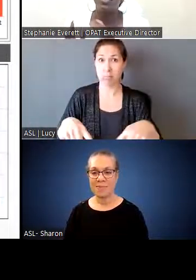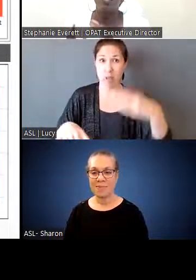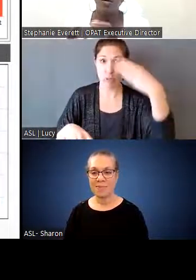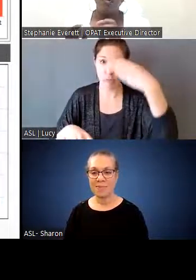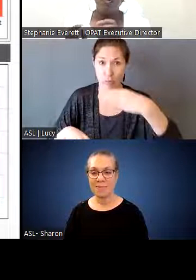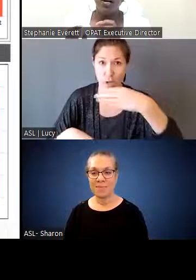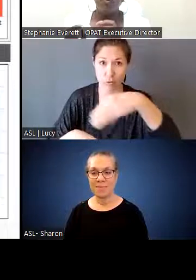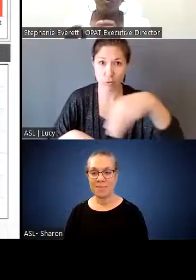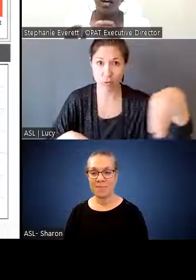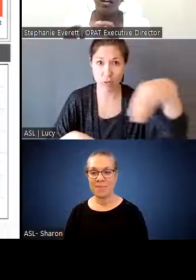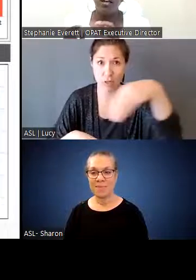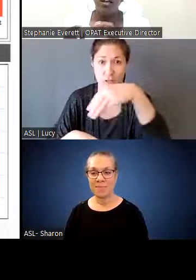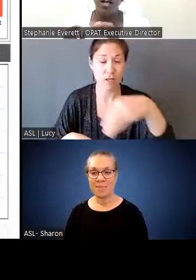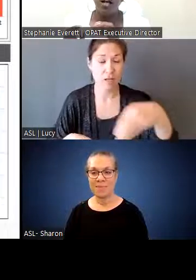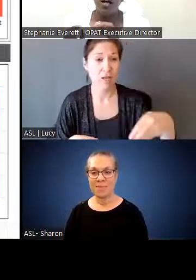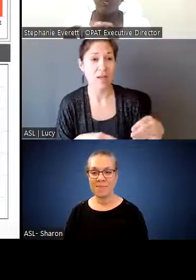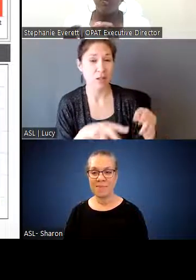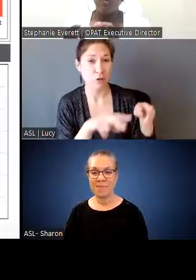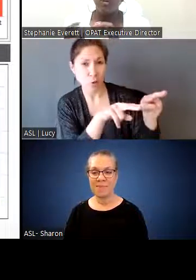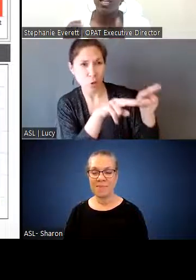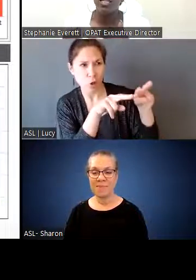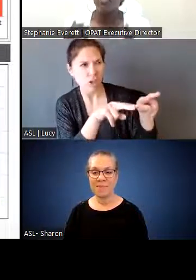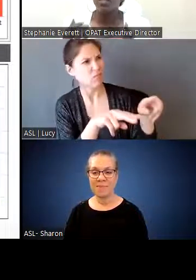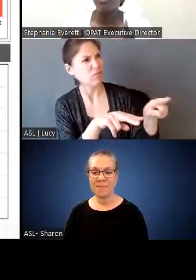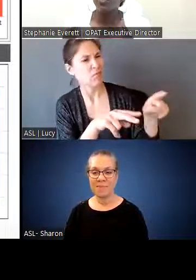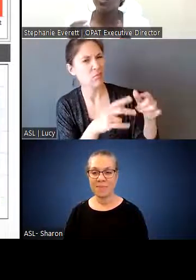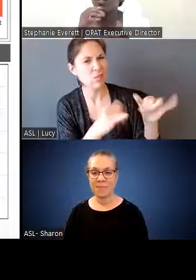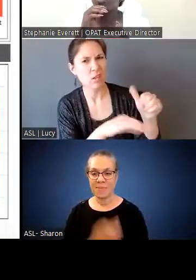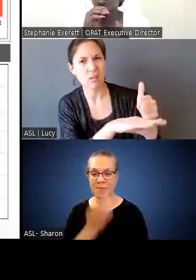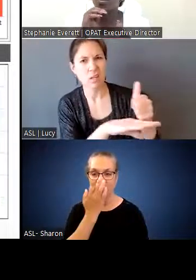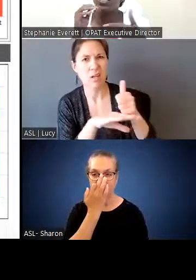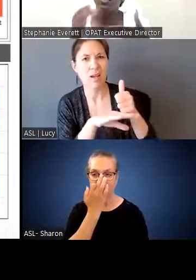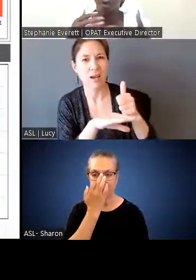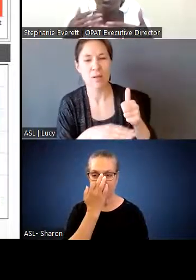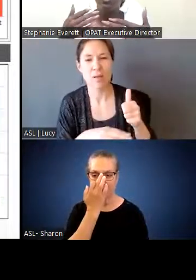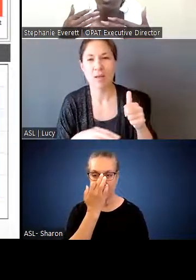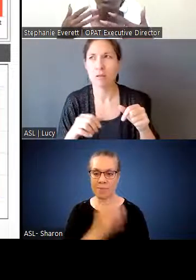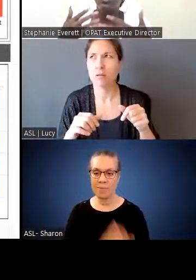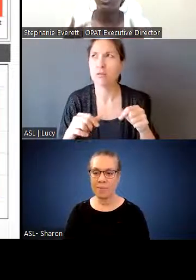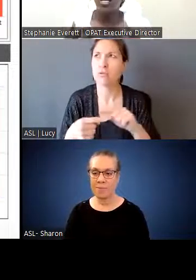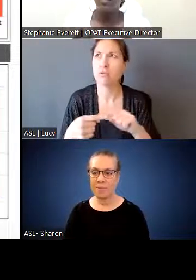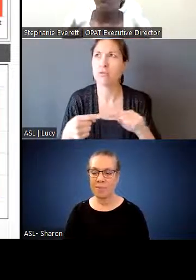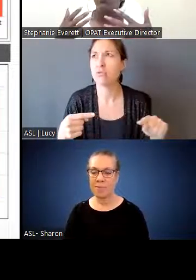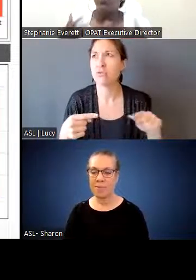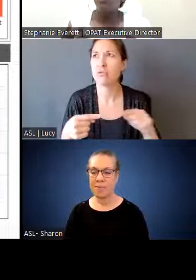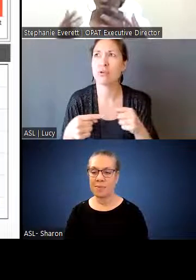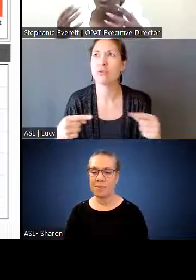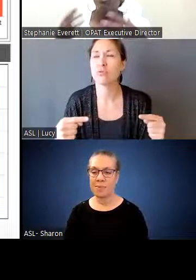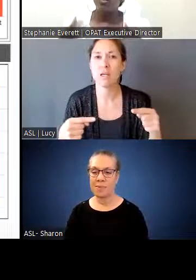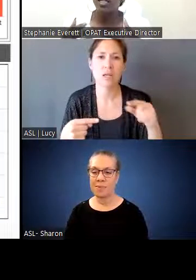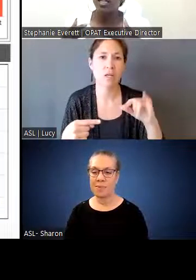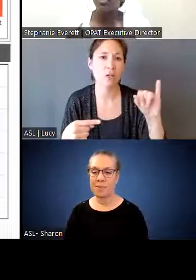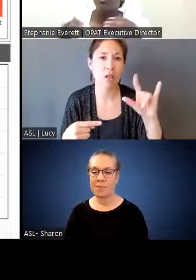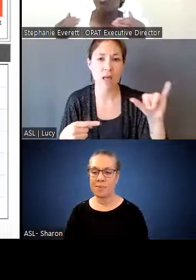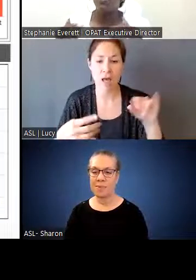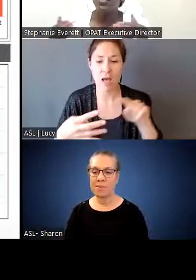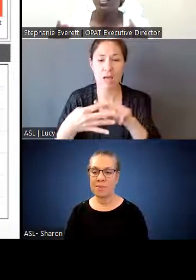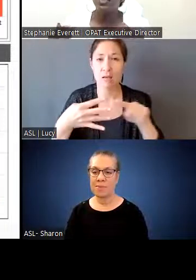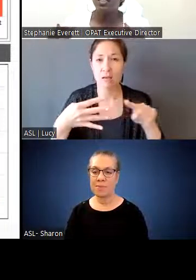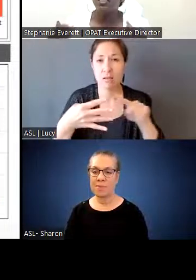things set up, but by beginning like the first week or so in July, we will be